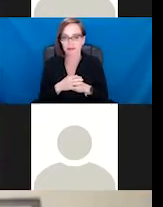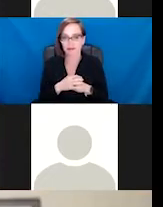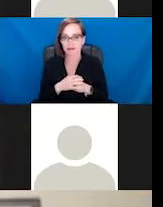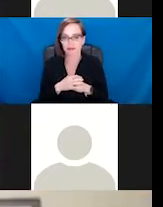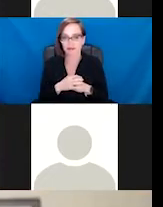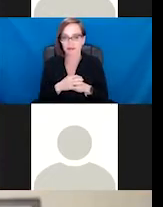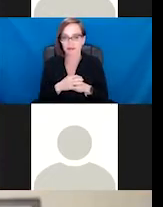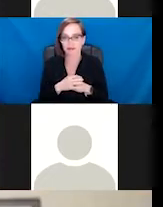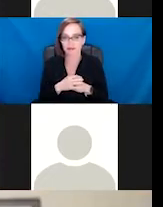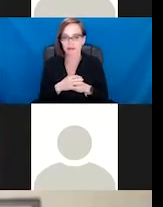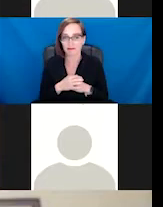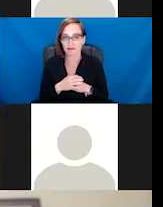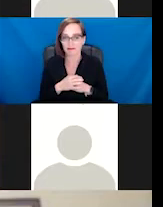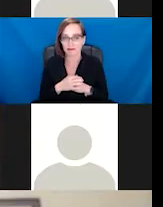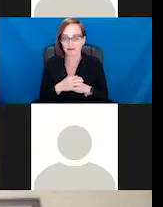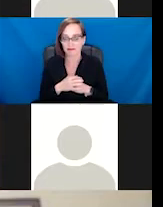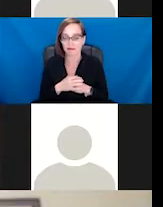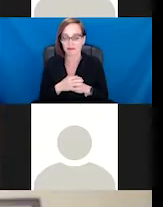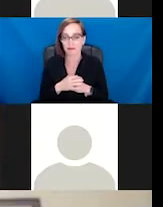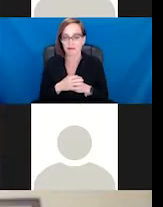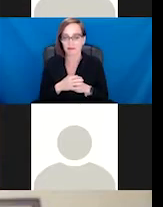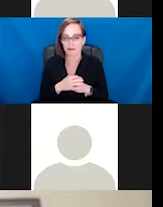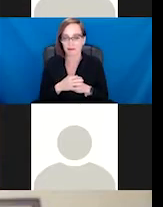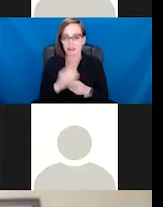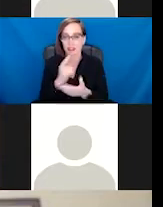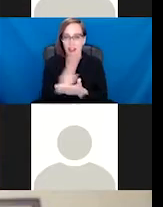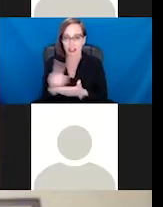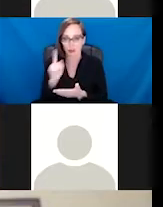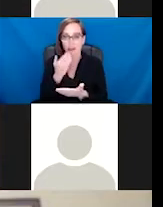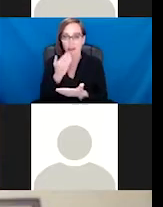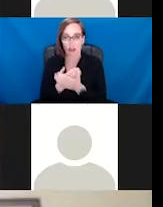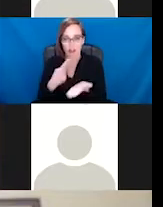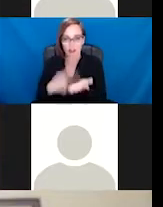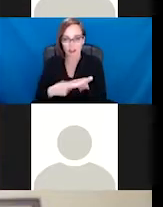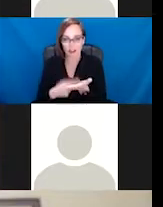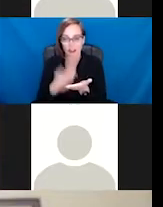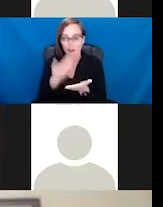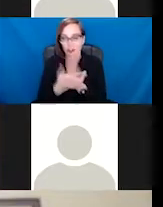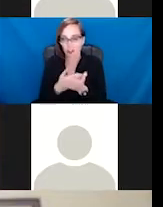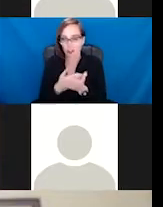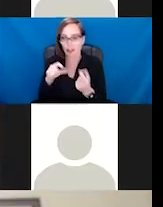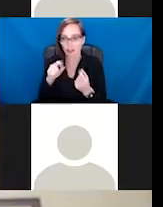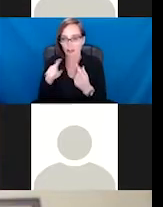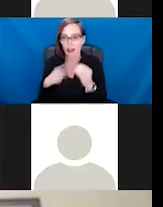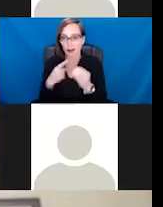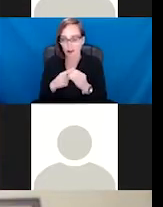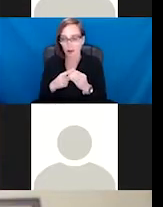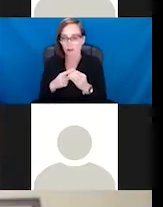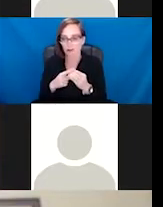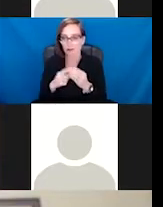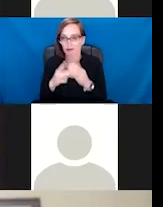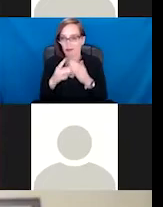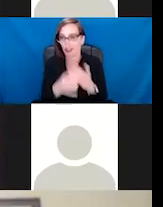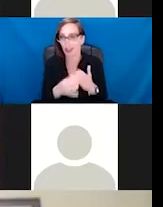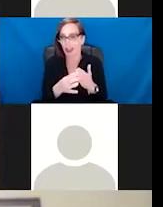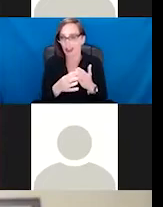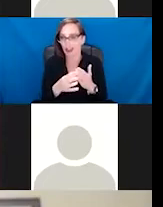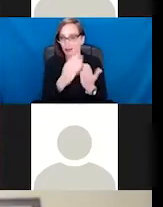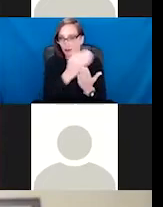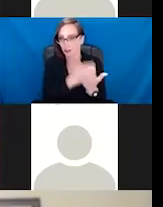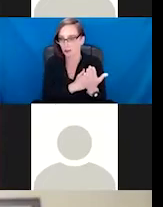had some really good feedback, good discussion, I thought, last week on this. This doesn't capture everything that everybody suggested